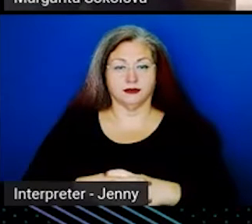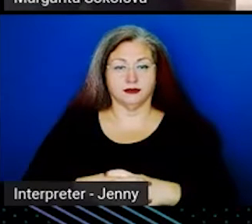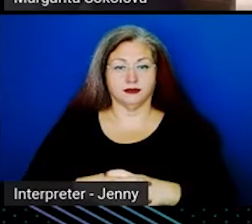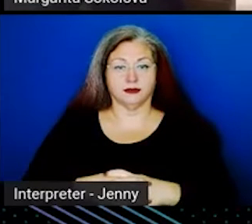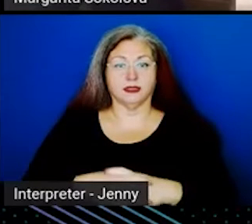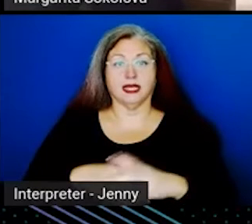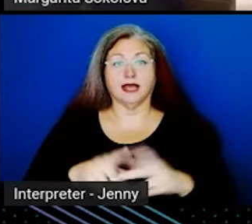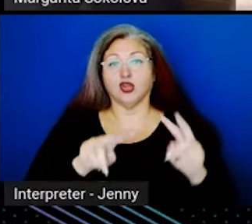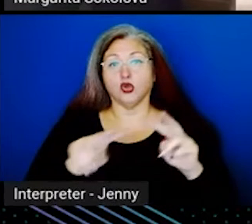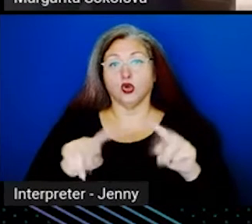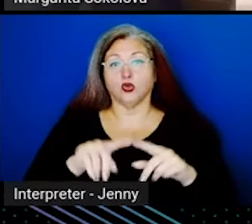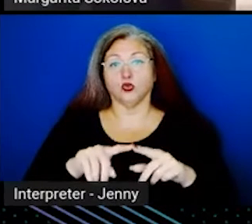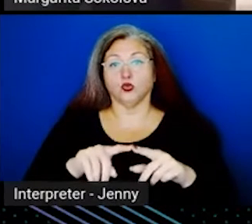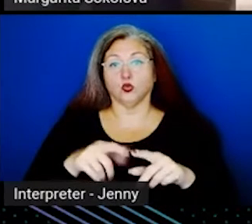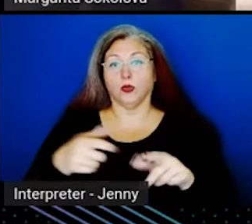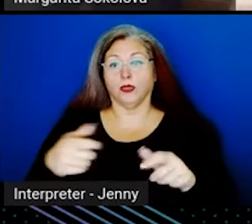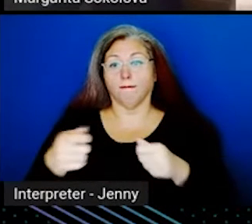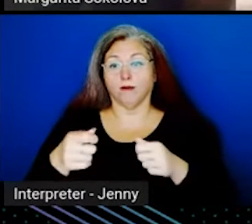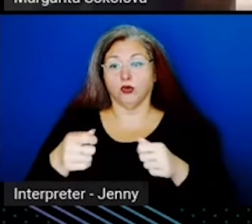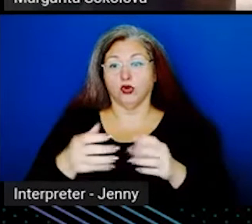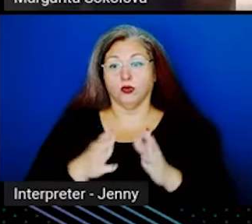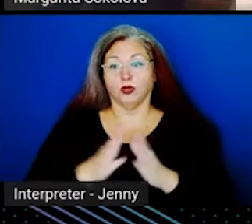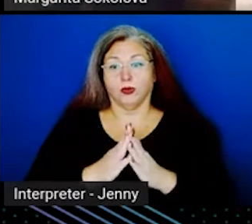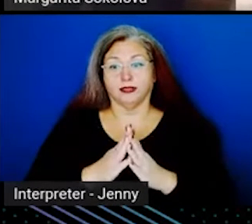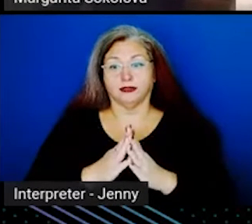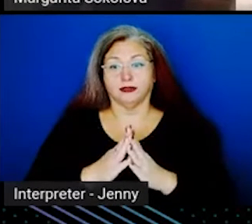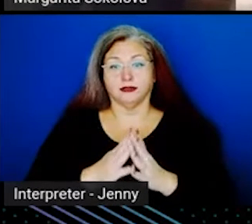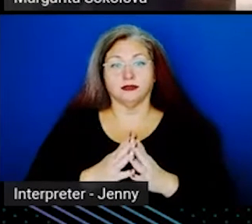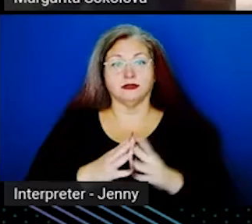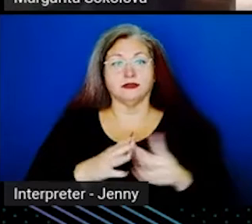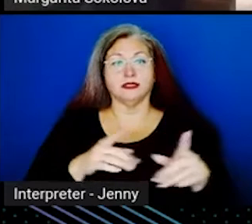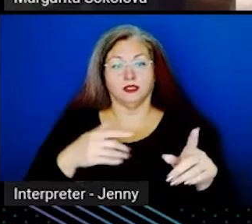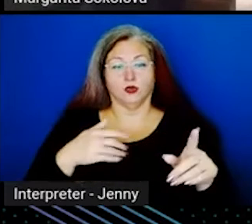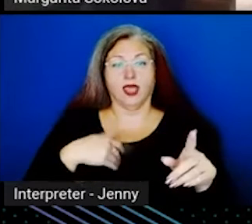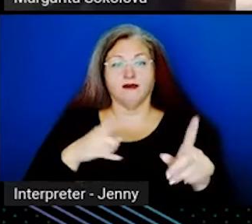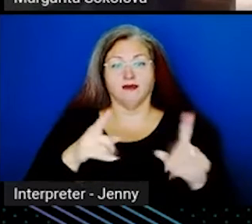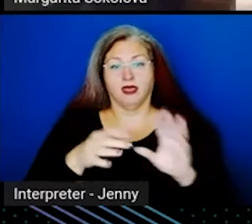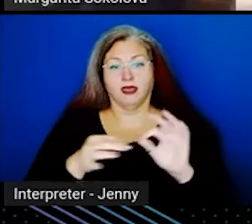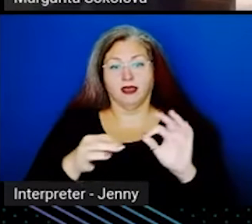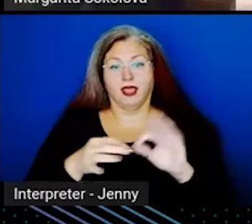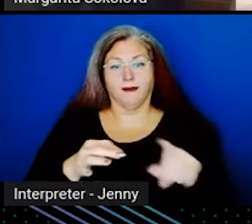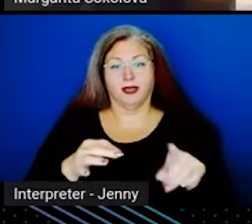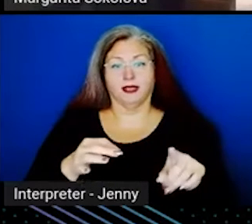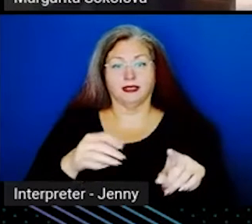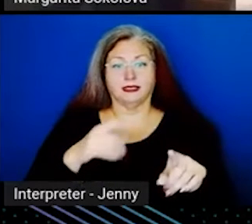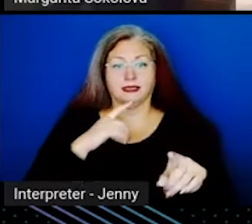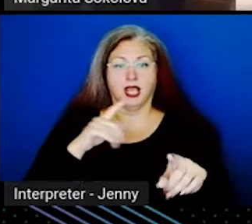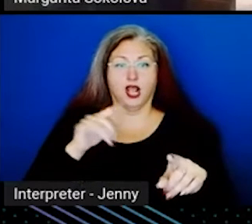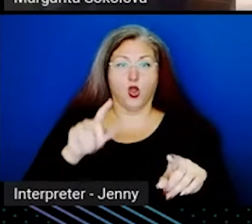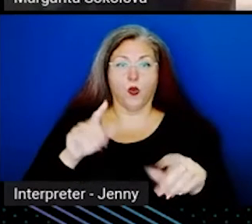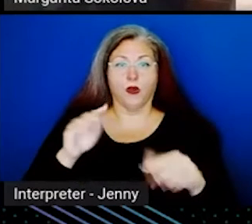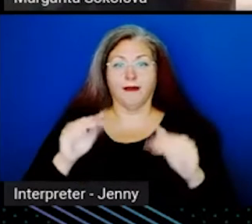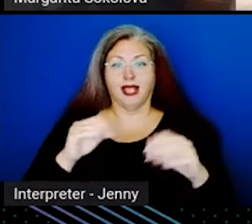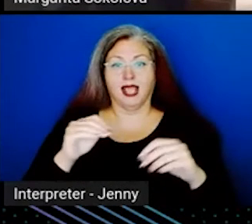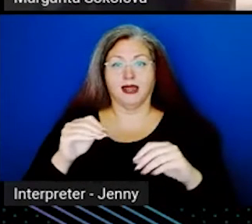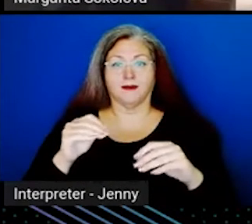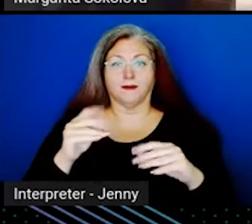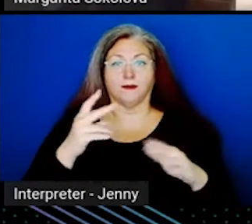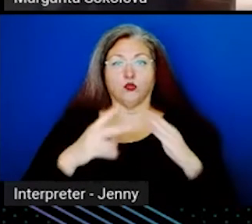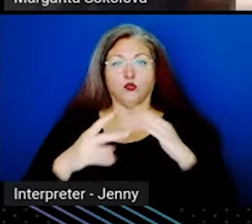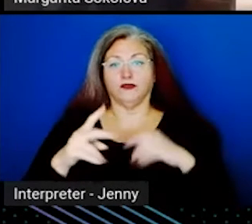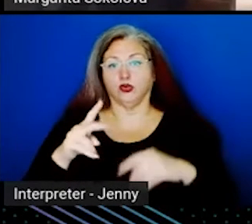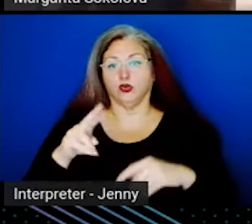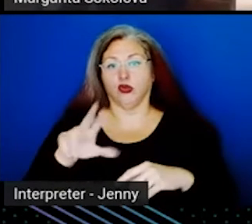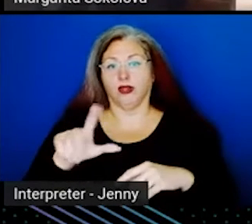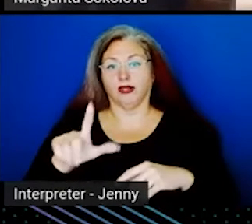So if I go to my pull request, I have the comment with my load balancer and a preview URL.